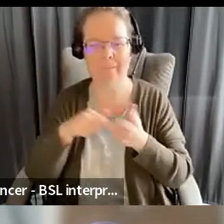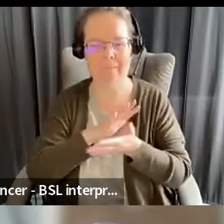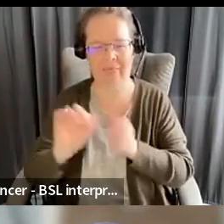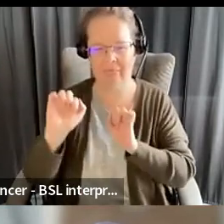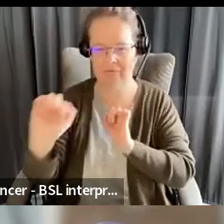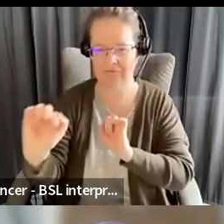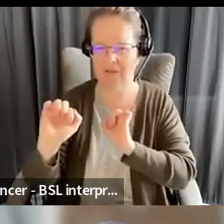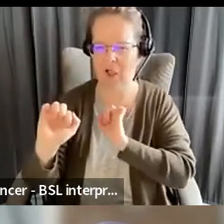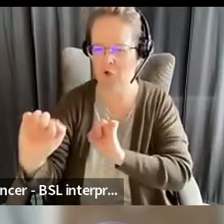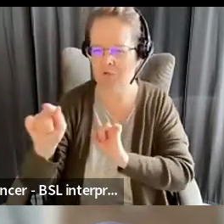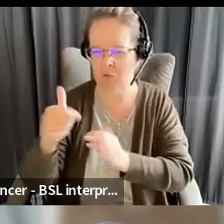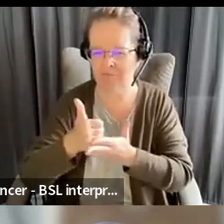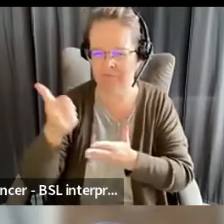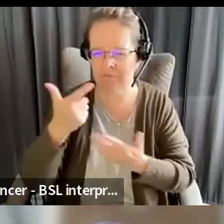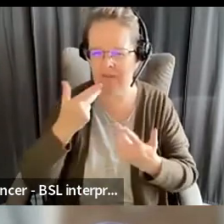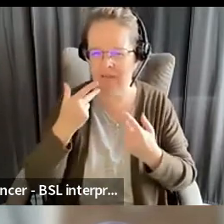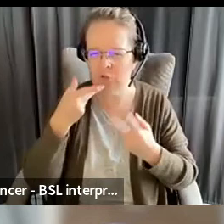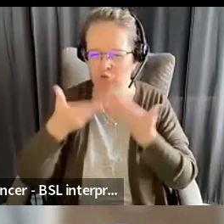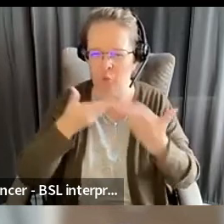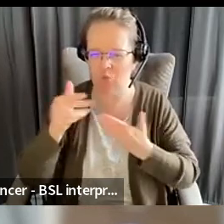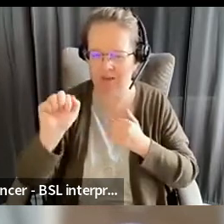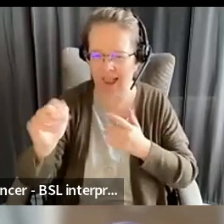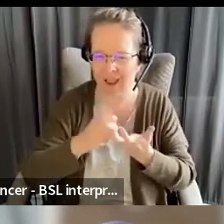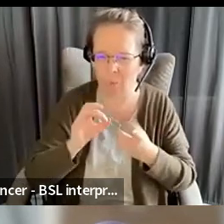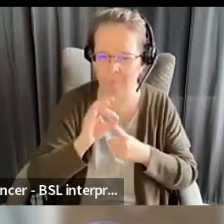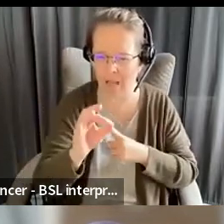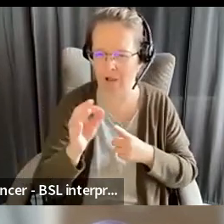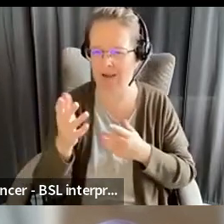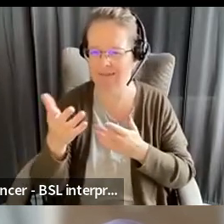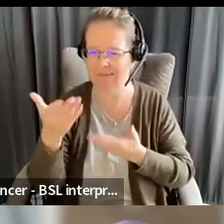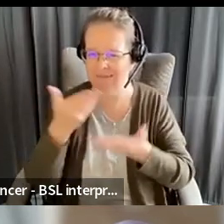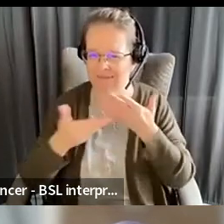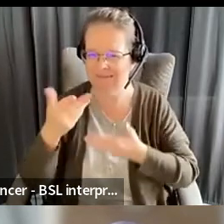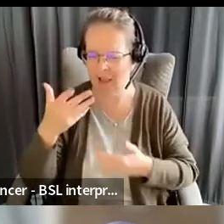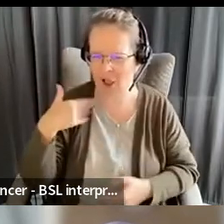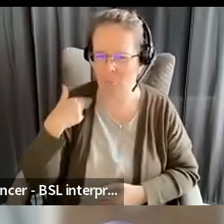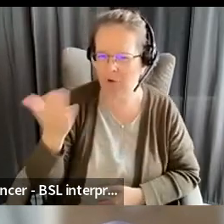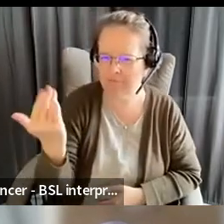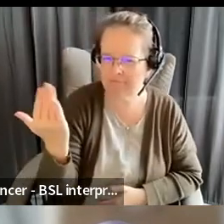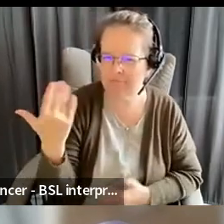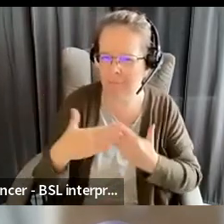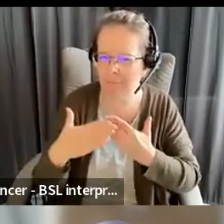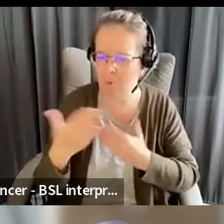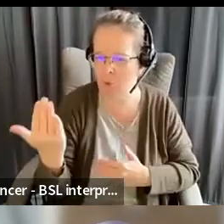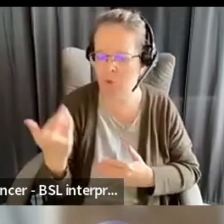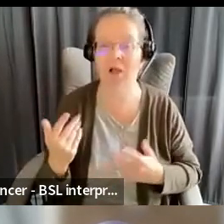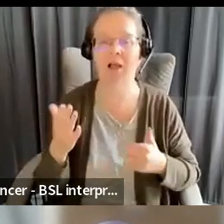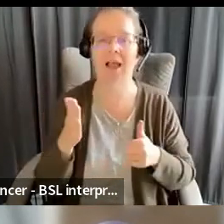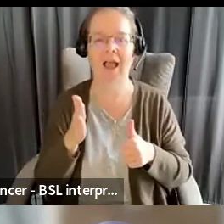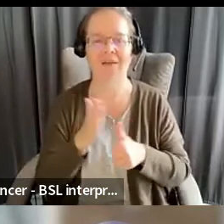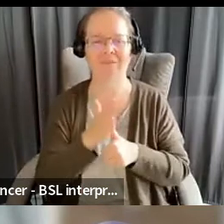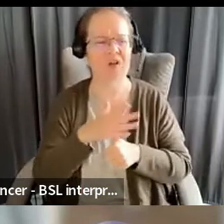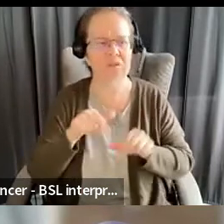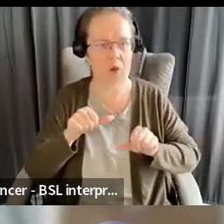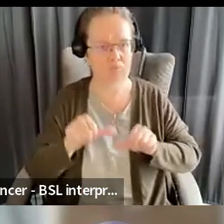you had a really interesting story about how you applied, and I want to tap into that a bit more. But yeah, firstly, what is the process